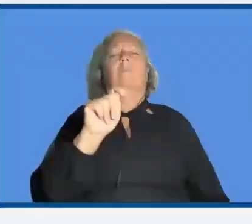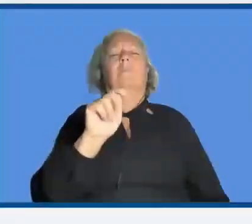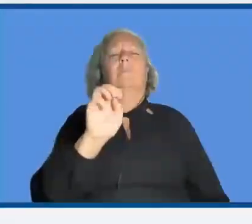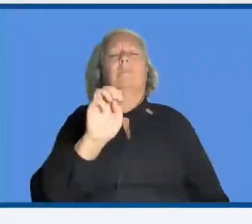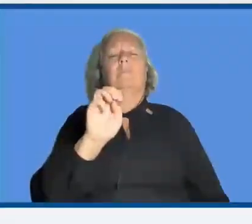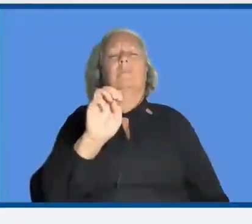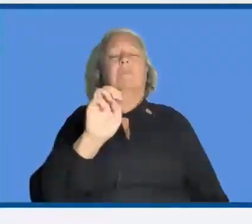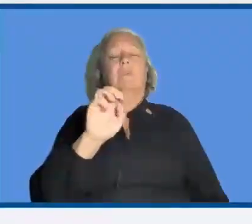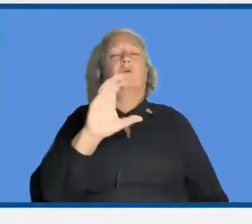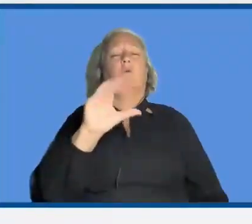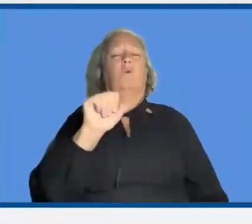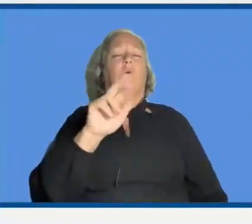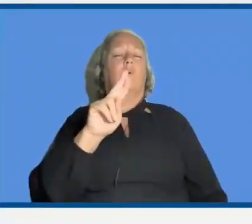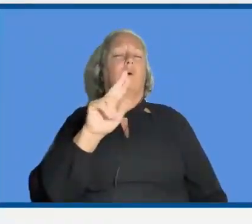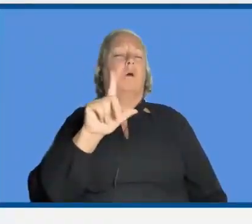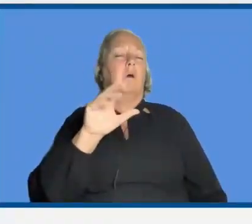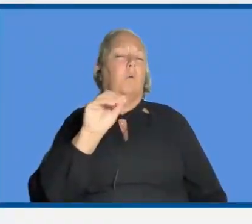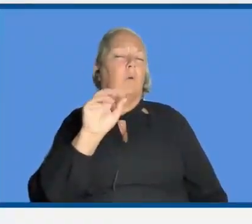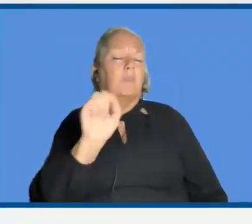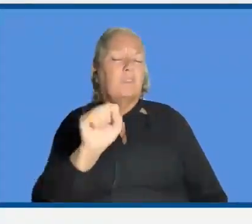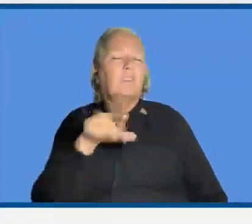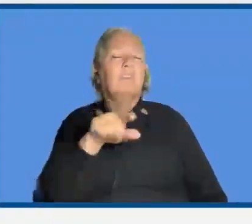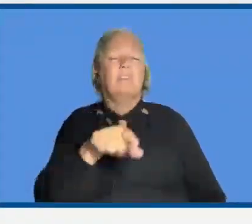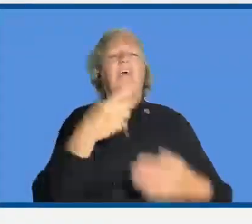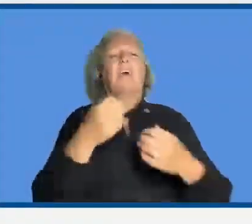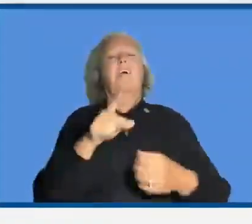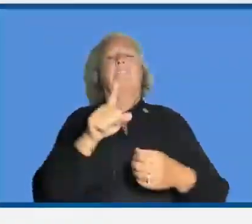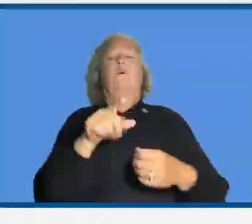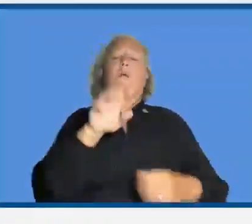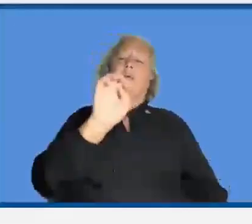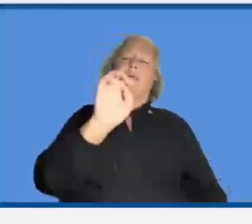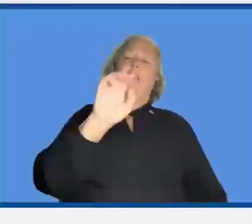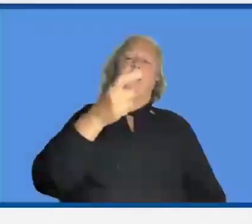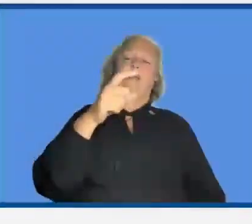a look at the expo. We also listen for the different